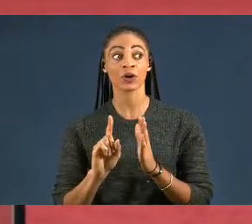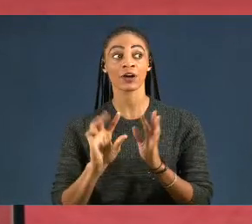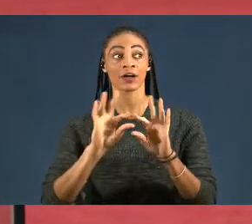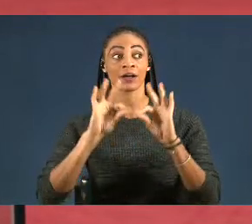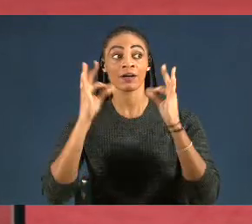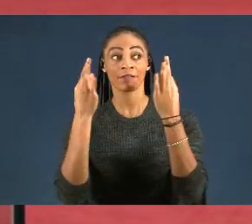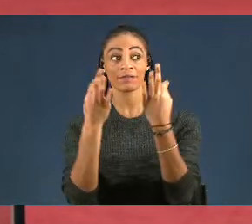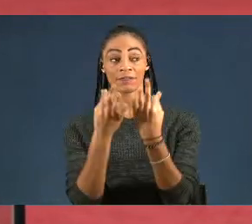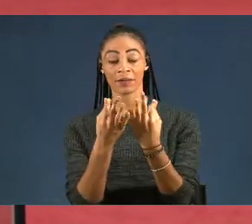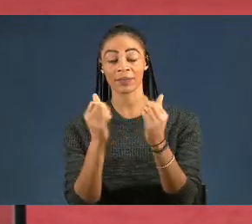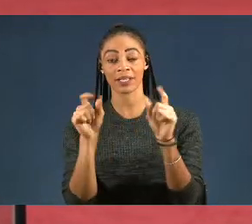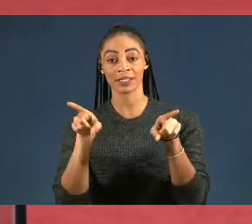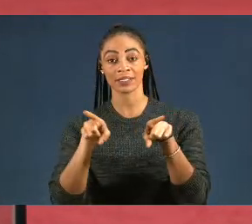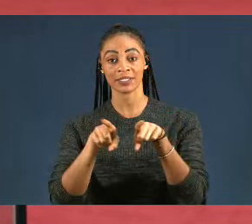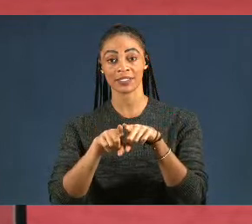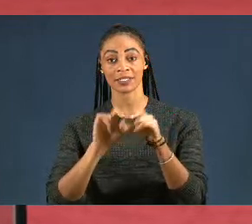marriage.